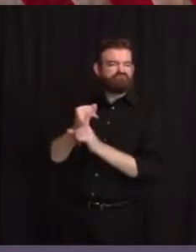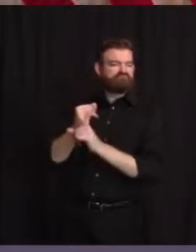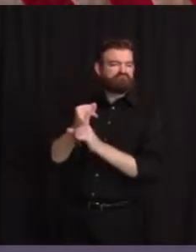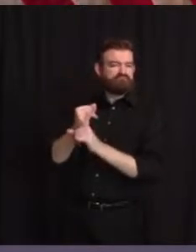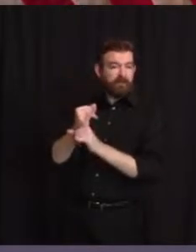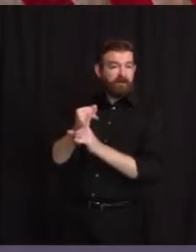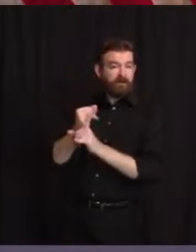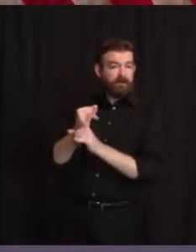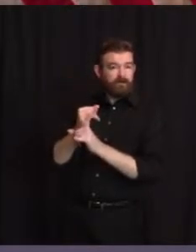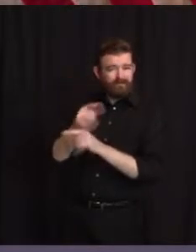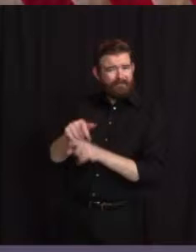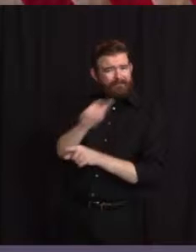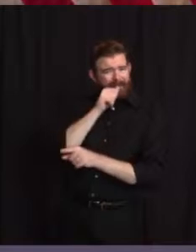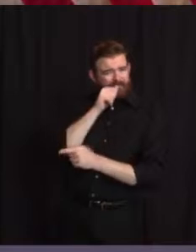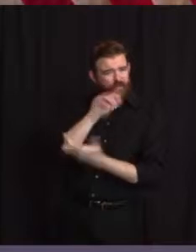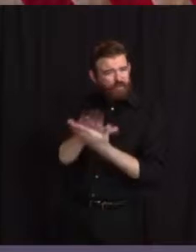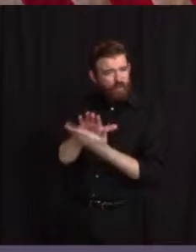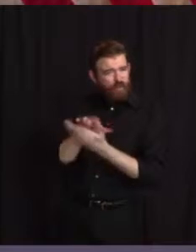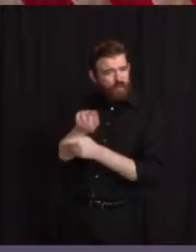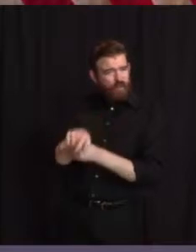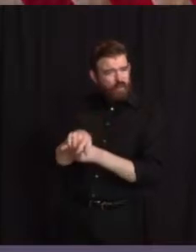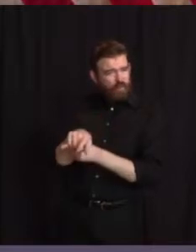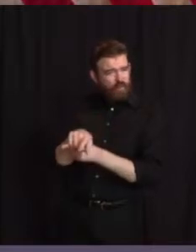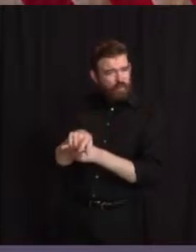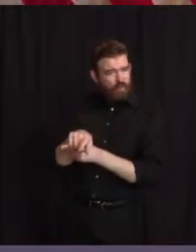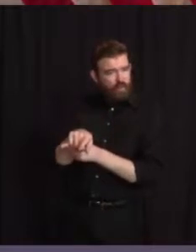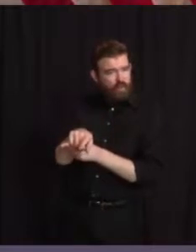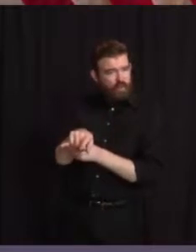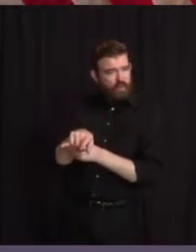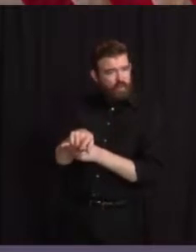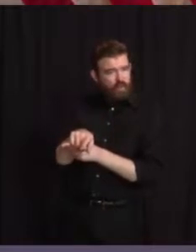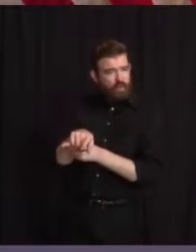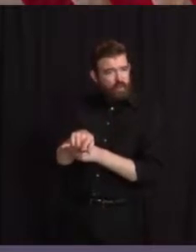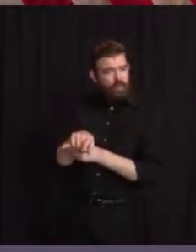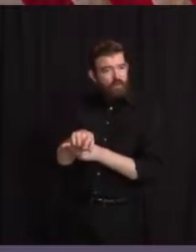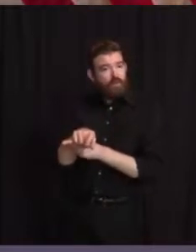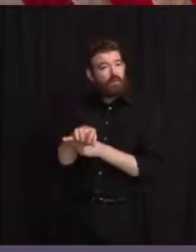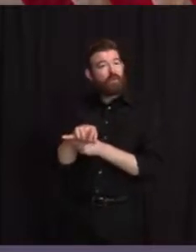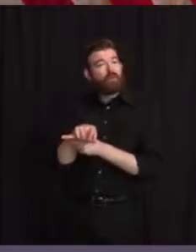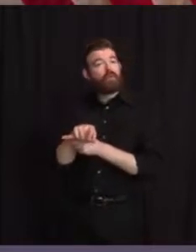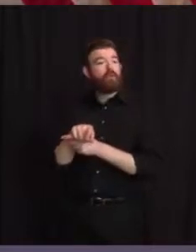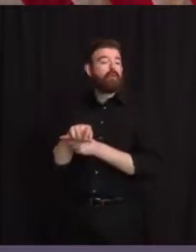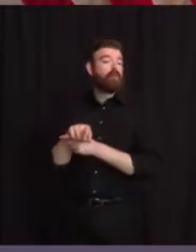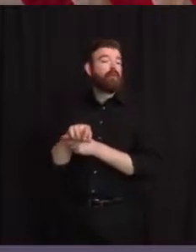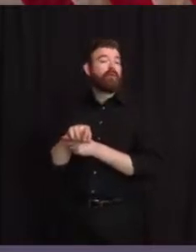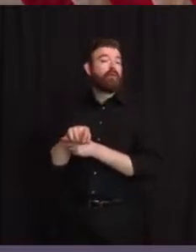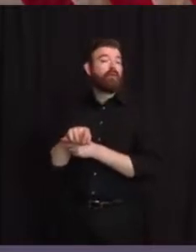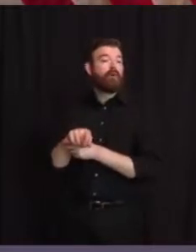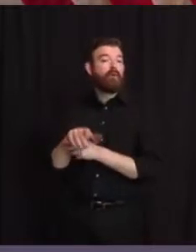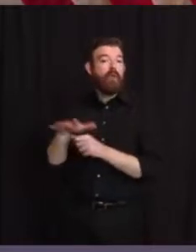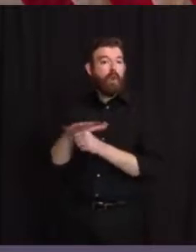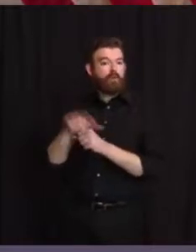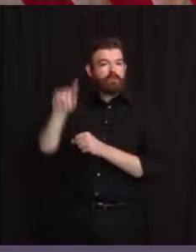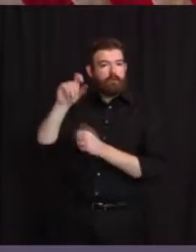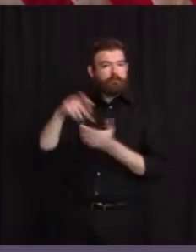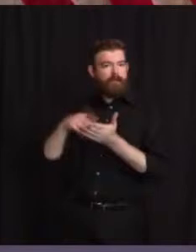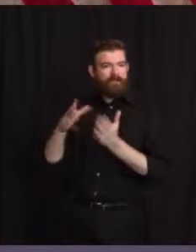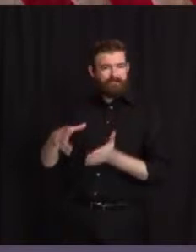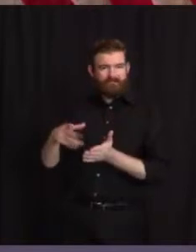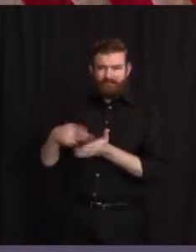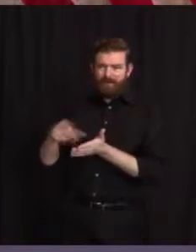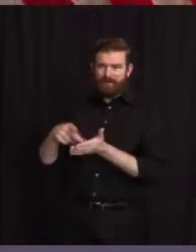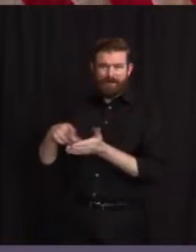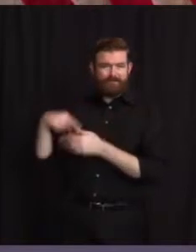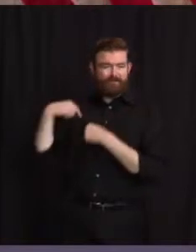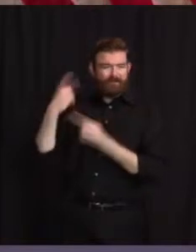local taxpayers paid $22 million to upgrade and reopen it as a public school just 4 years ago. Commissioner, how do you feel about Robert